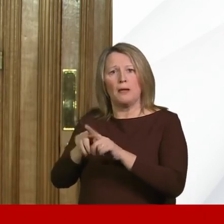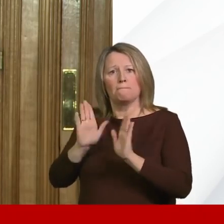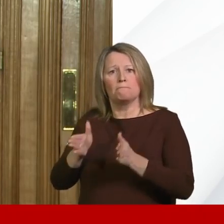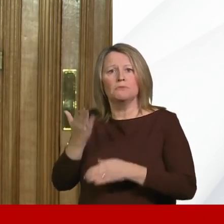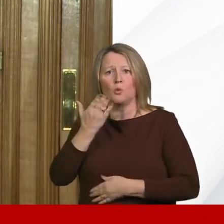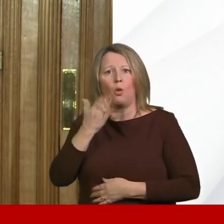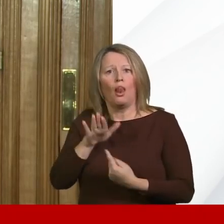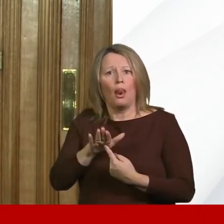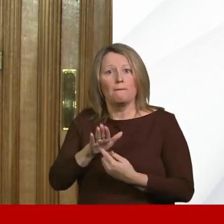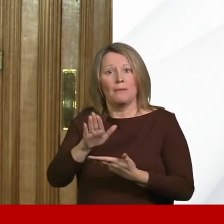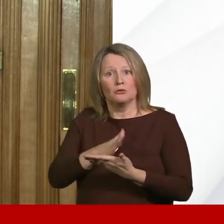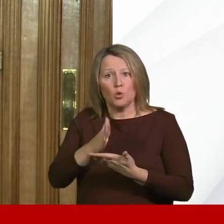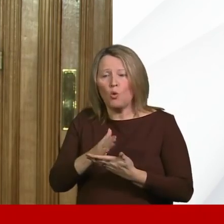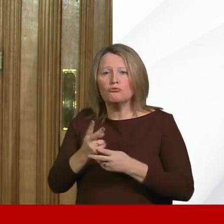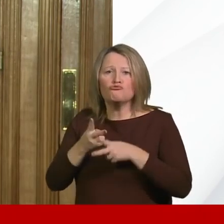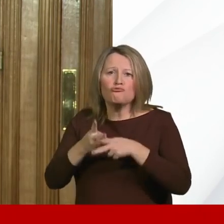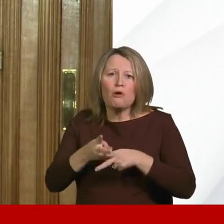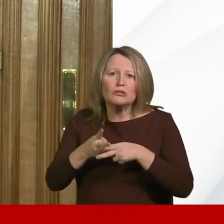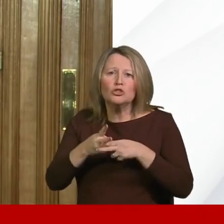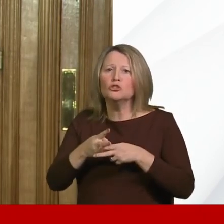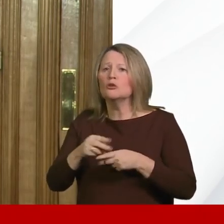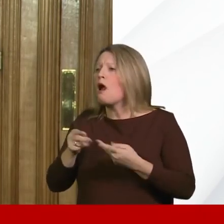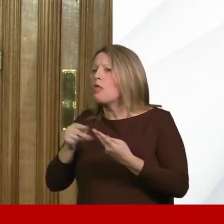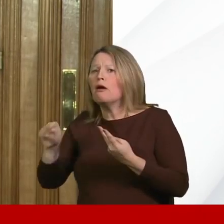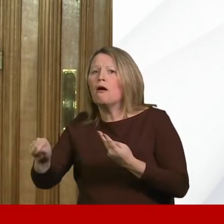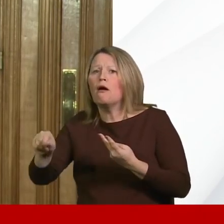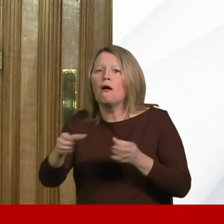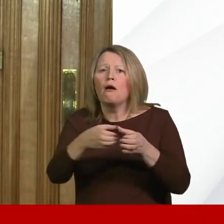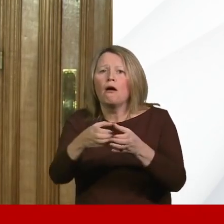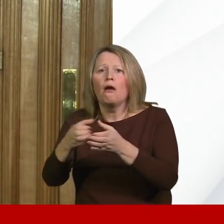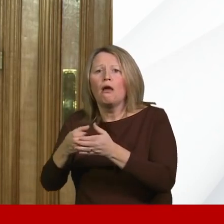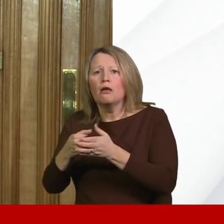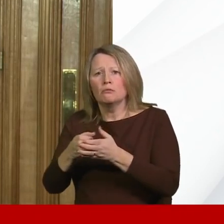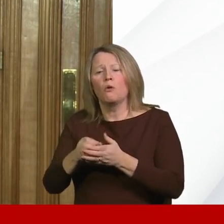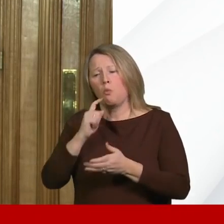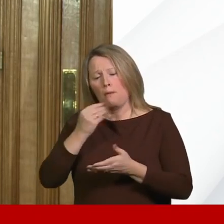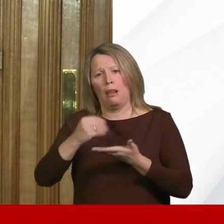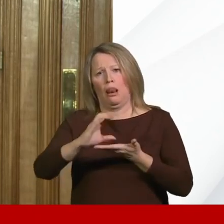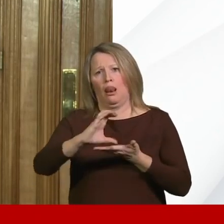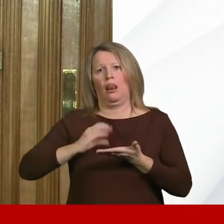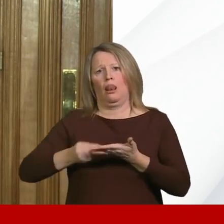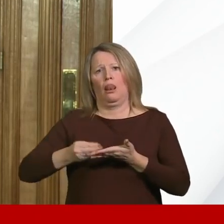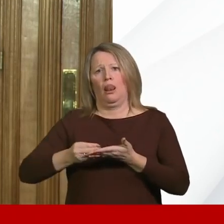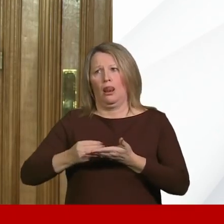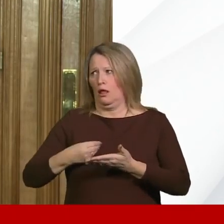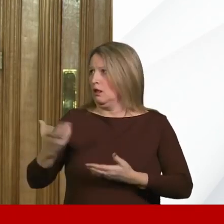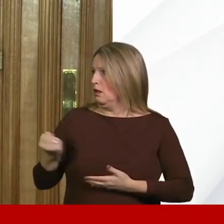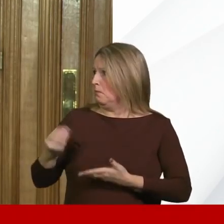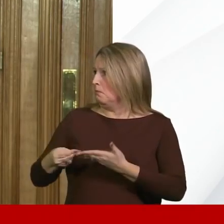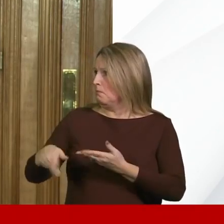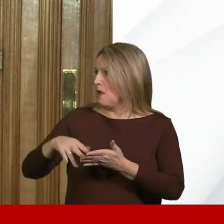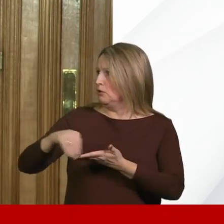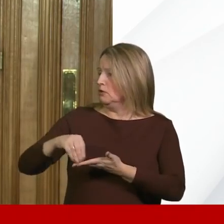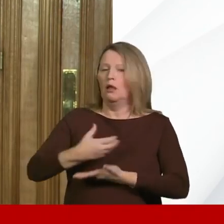are properly compensated. As for the provision for the vulnerable and for the key workers in the schools